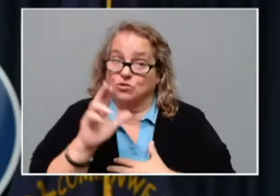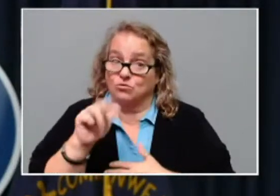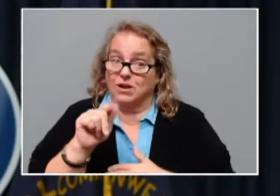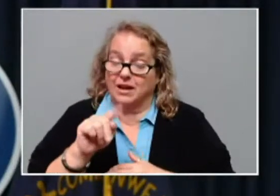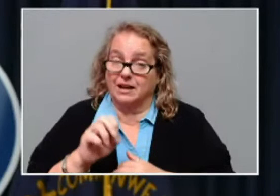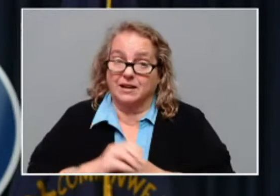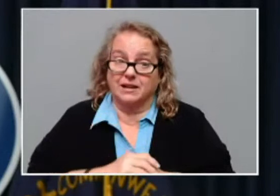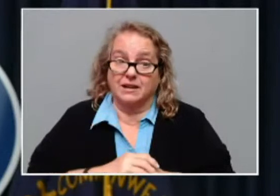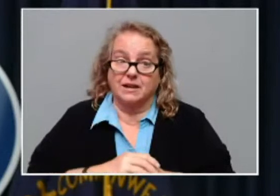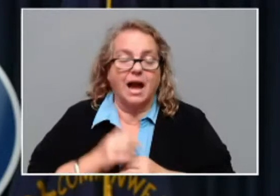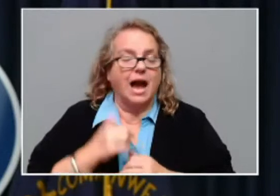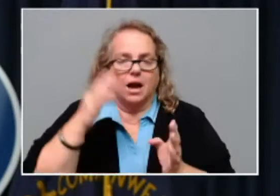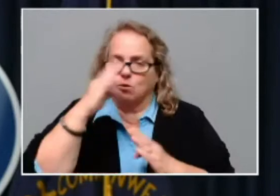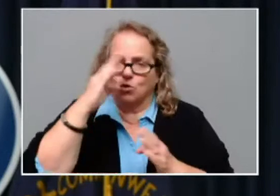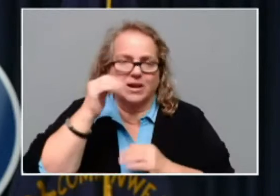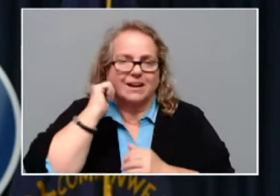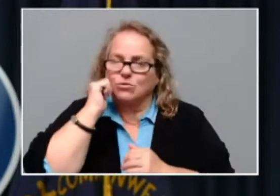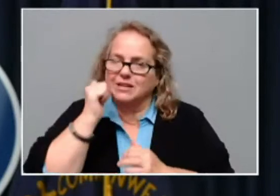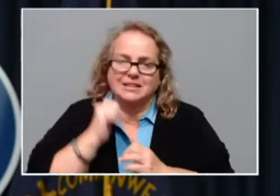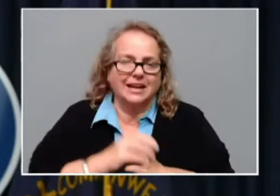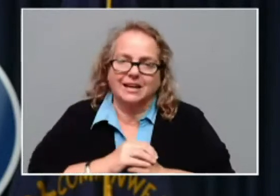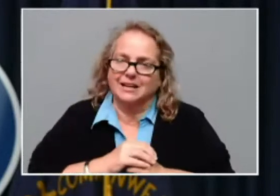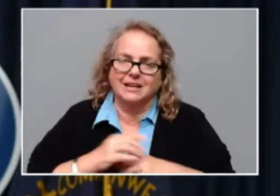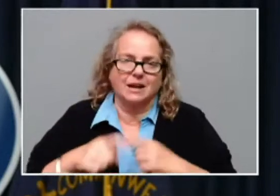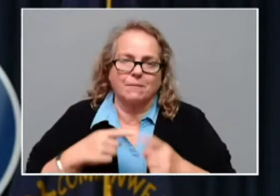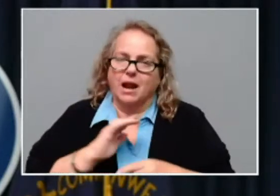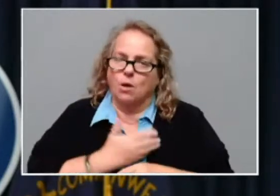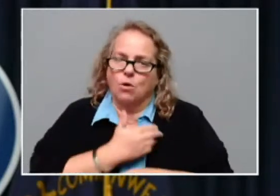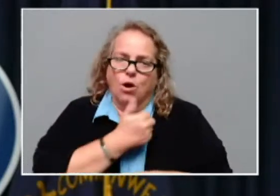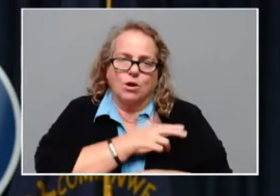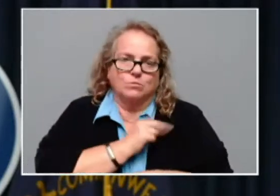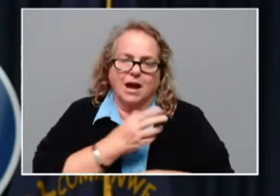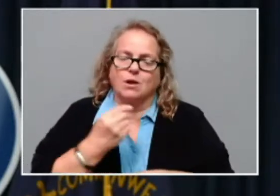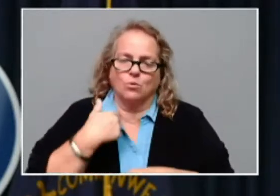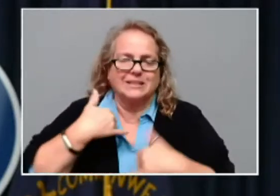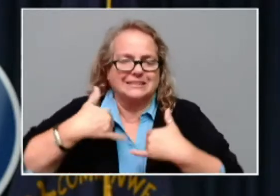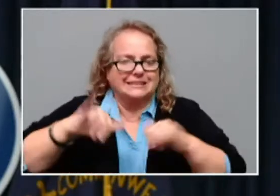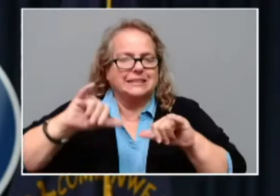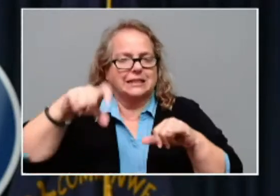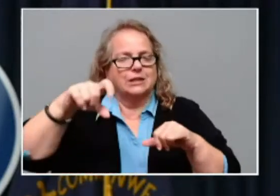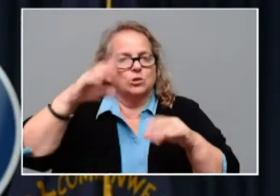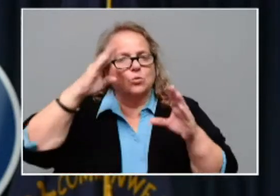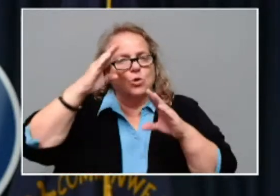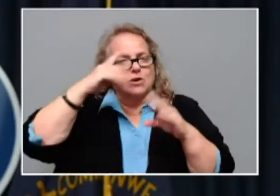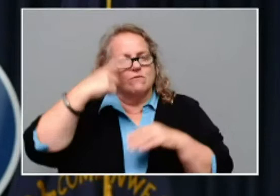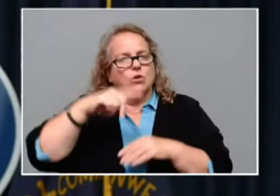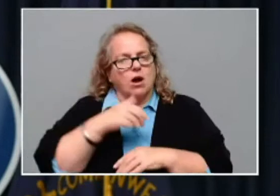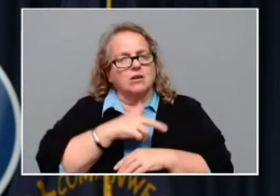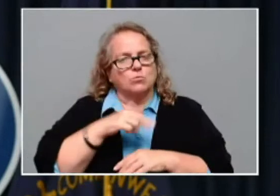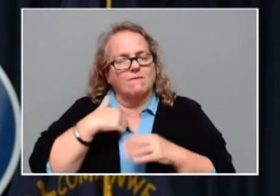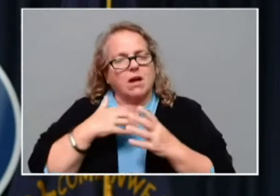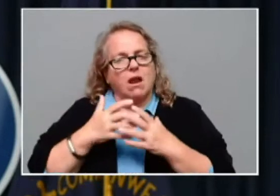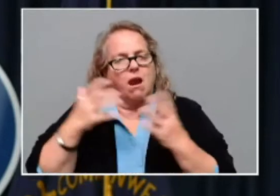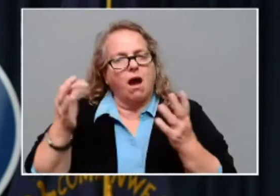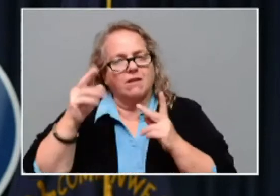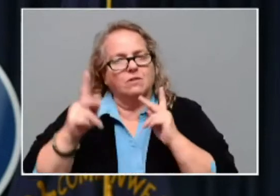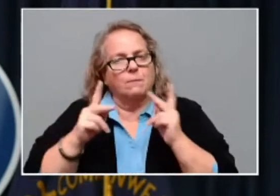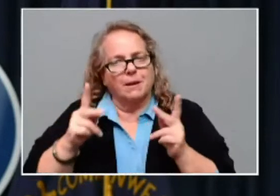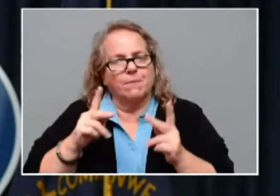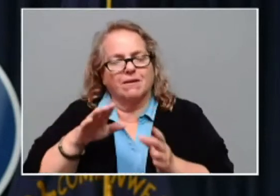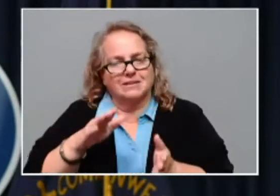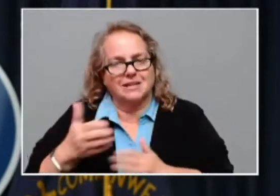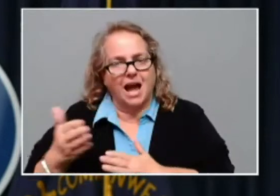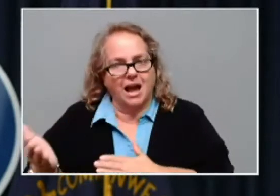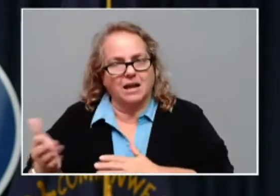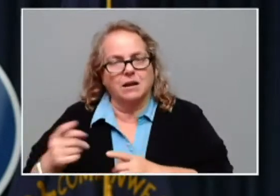day about our hospitals, and we still need to worry for them. We still have a whole lot of people dying, but we can see the light